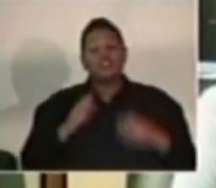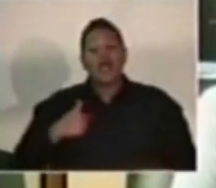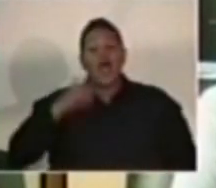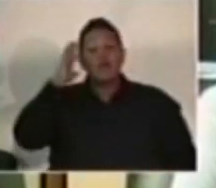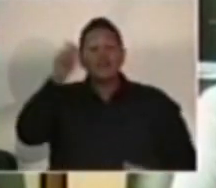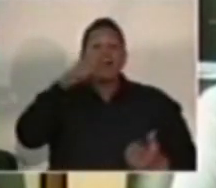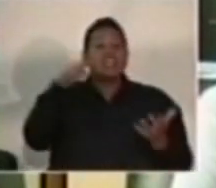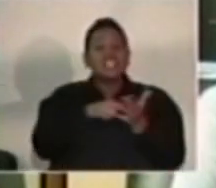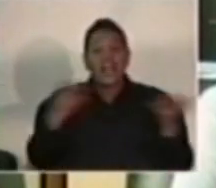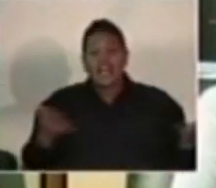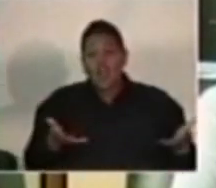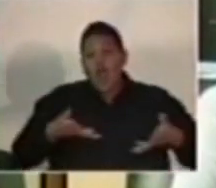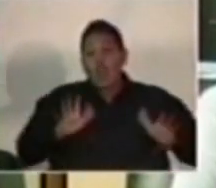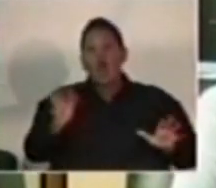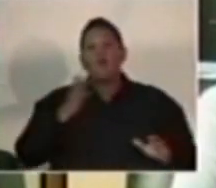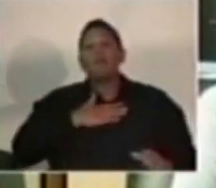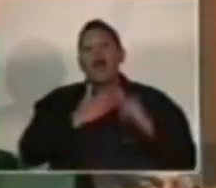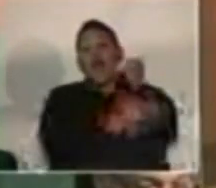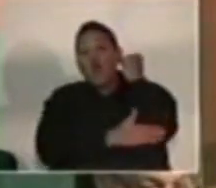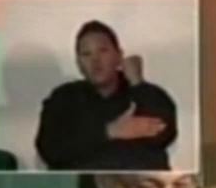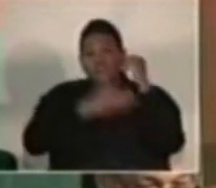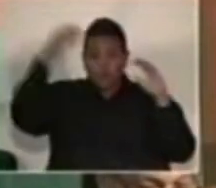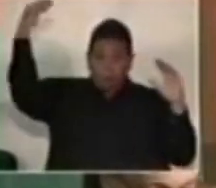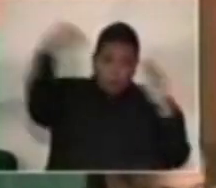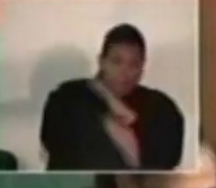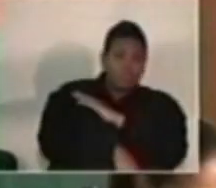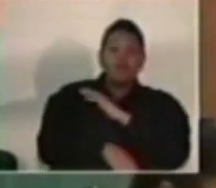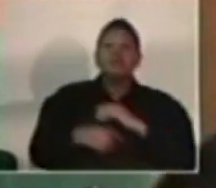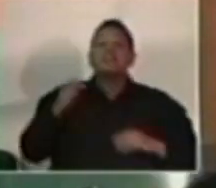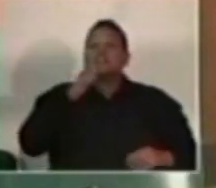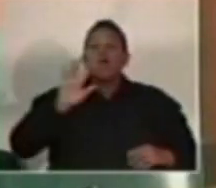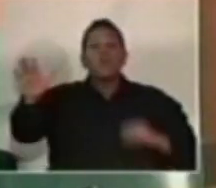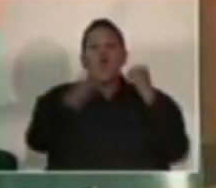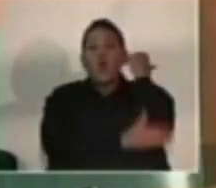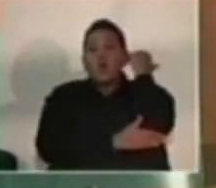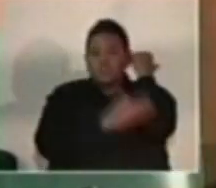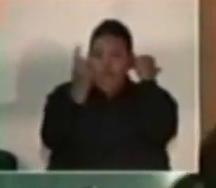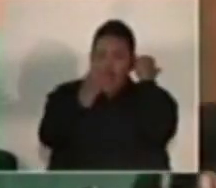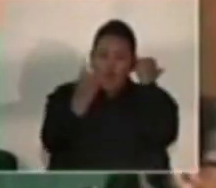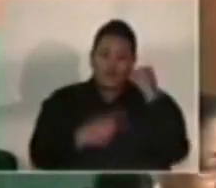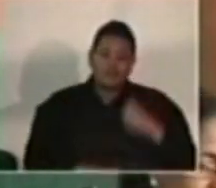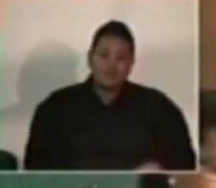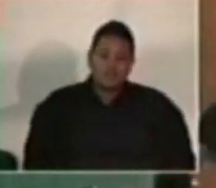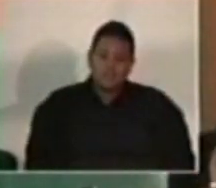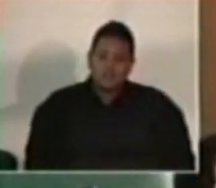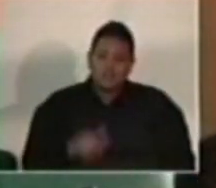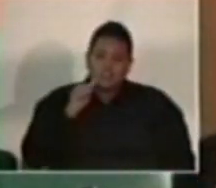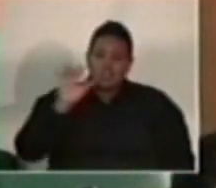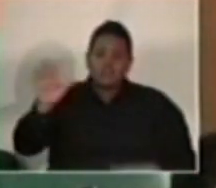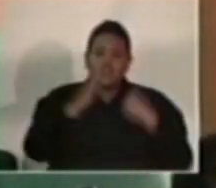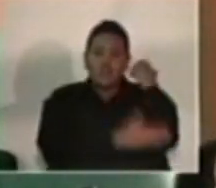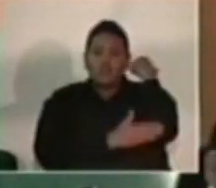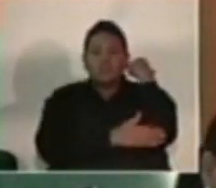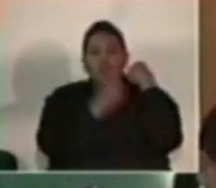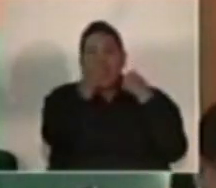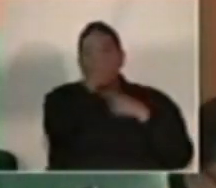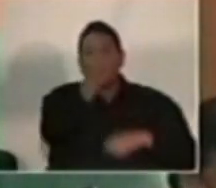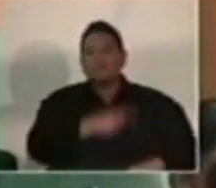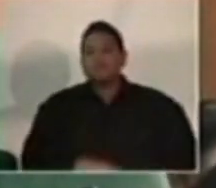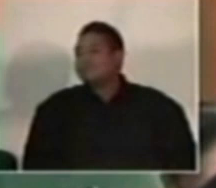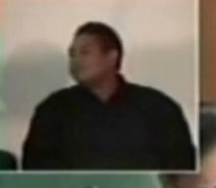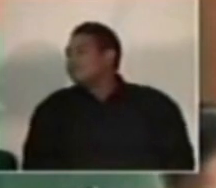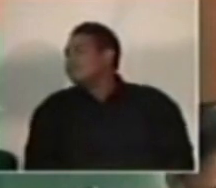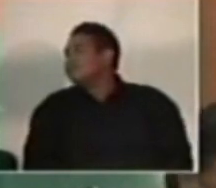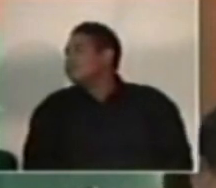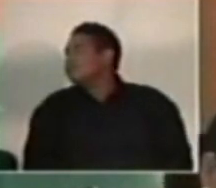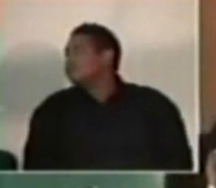will not stand here and allow my country to go down. It is not your country alone. Not your country